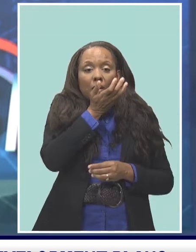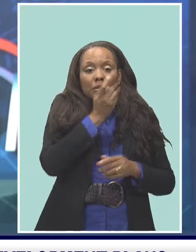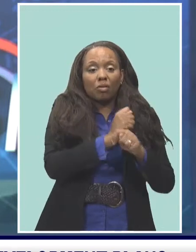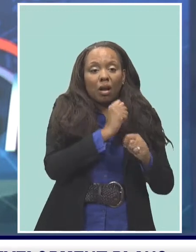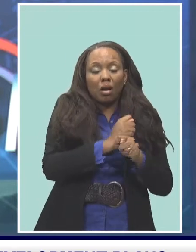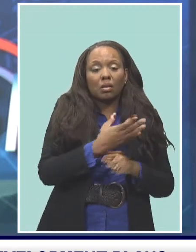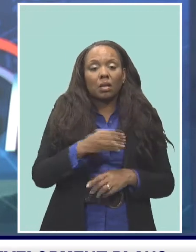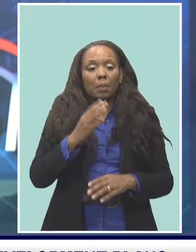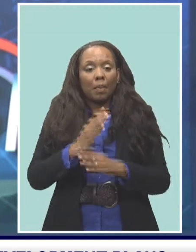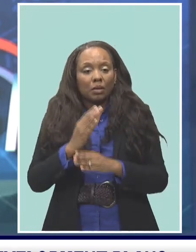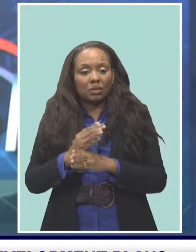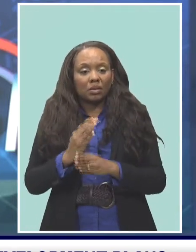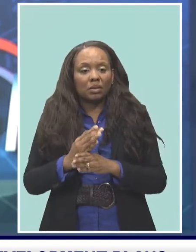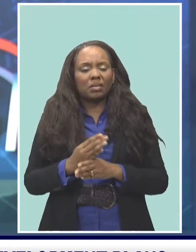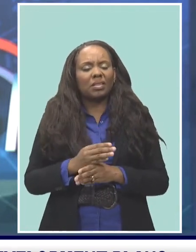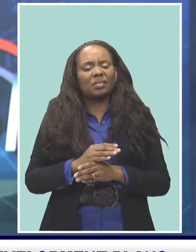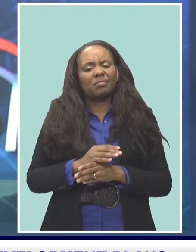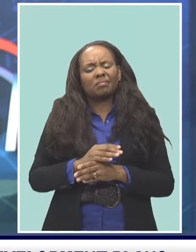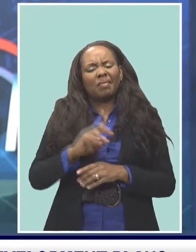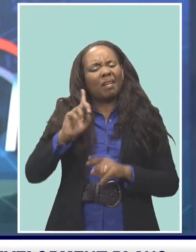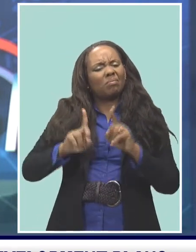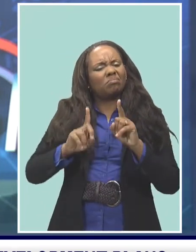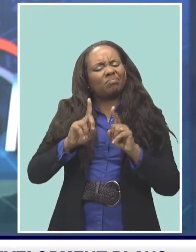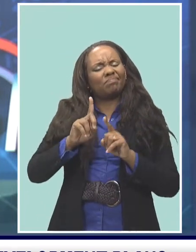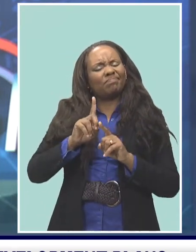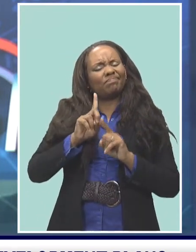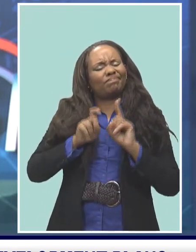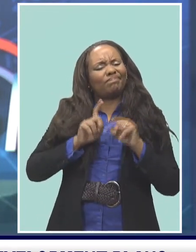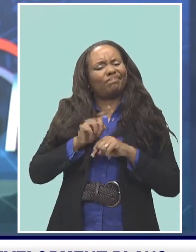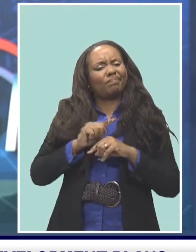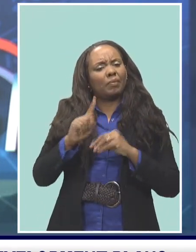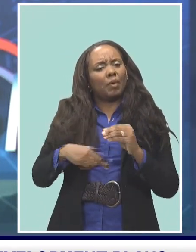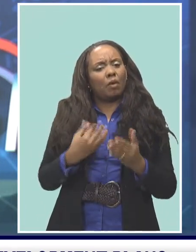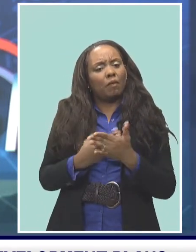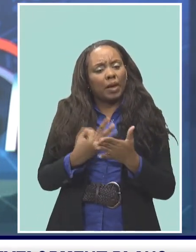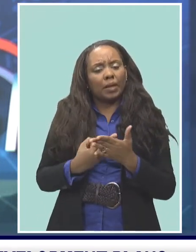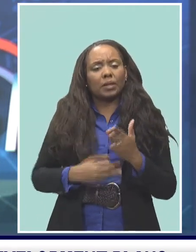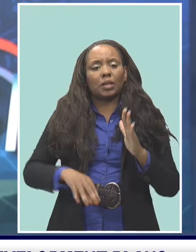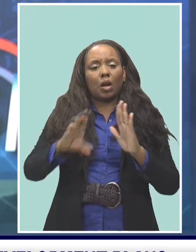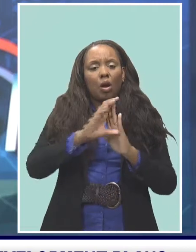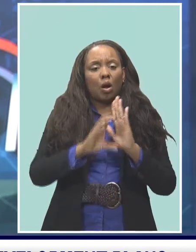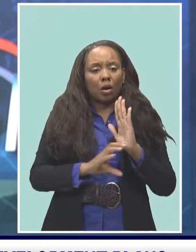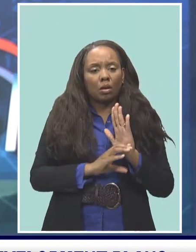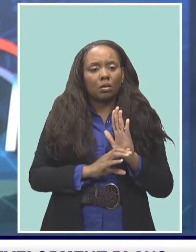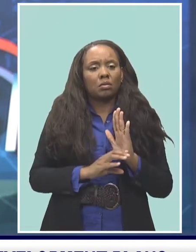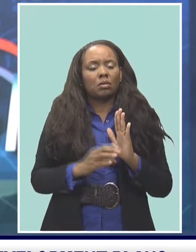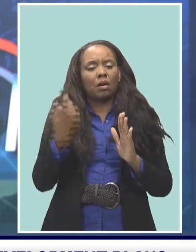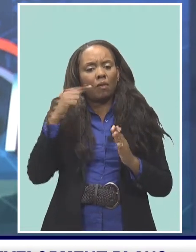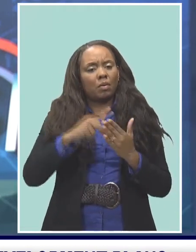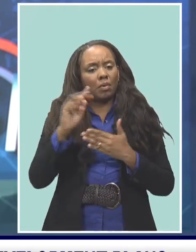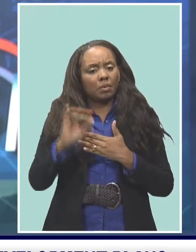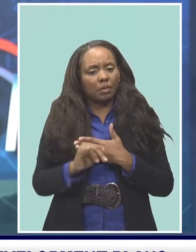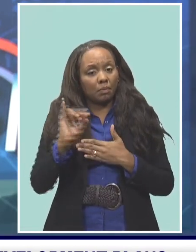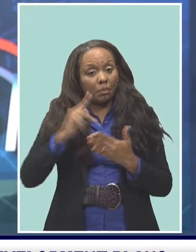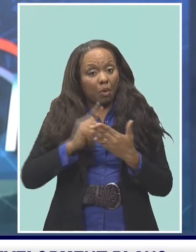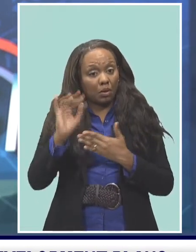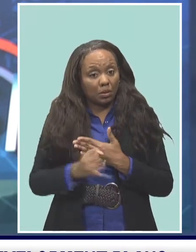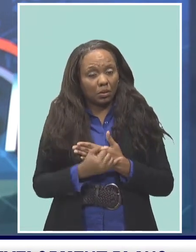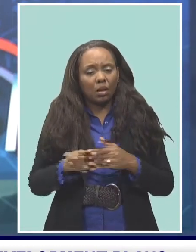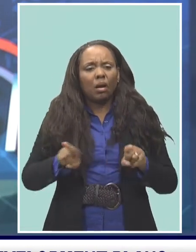buses, Bishop Atherley questioned the financial, procedural, and contractual integrity of these projects. He also